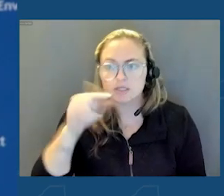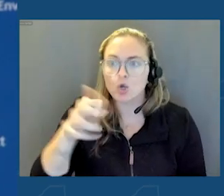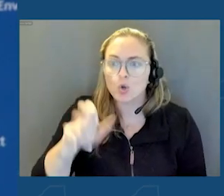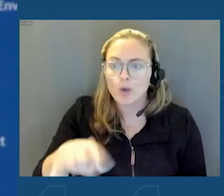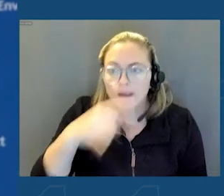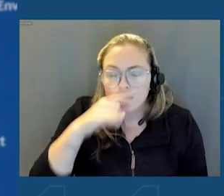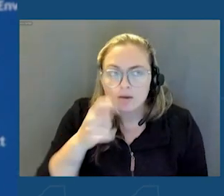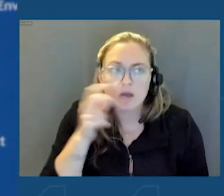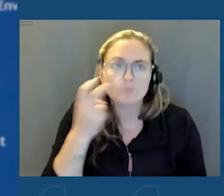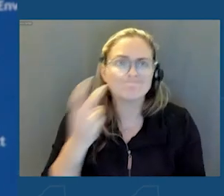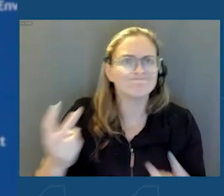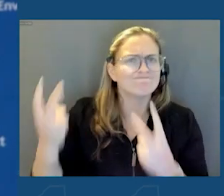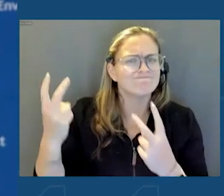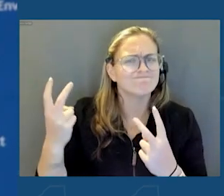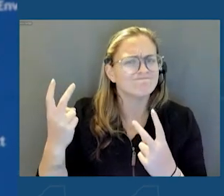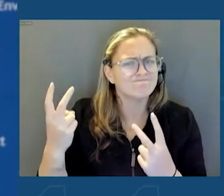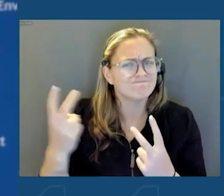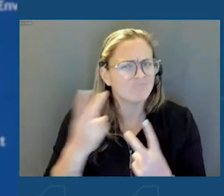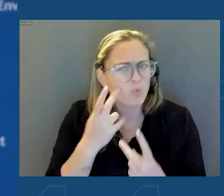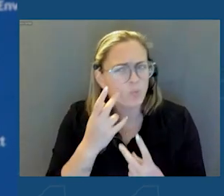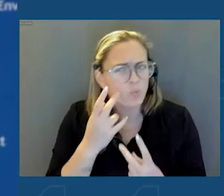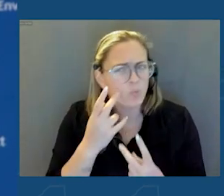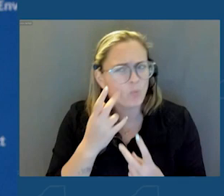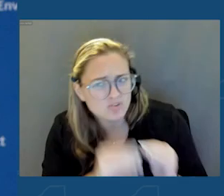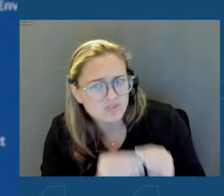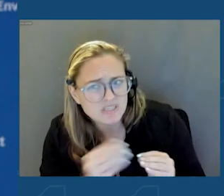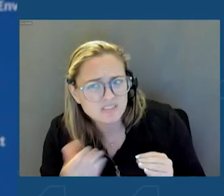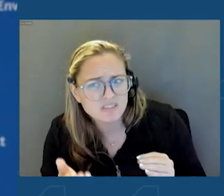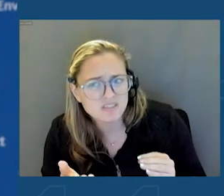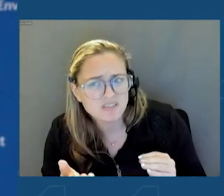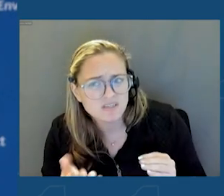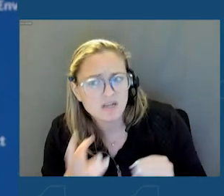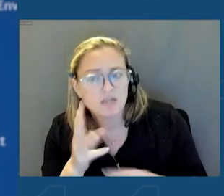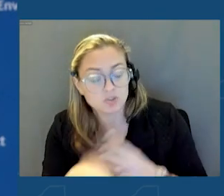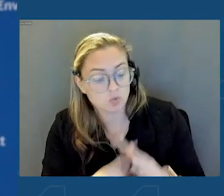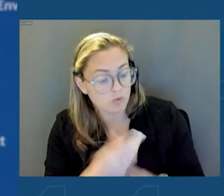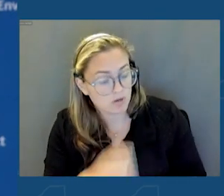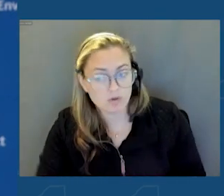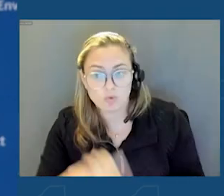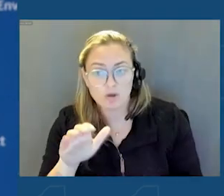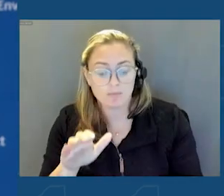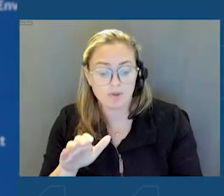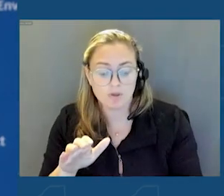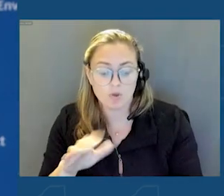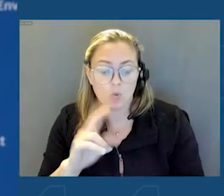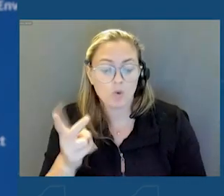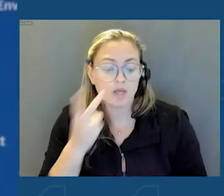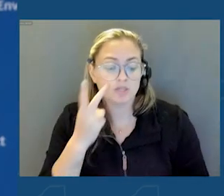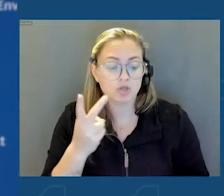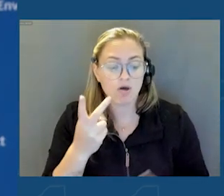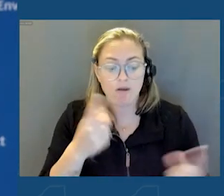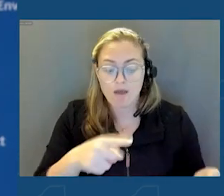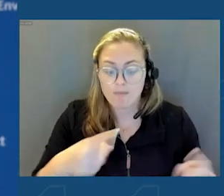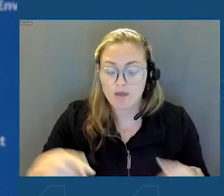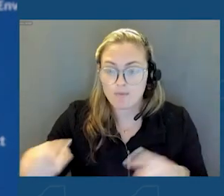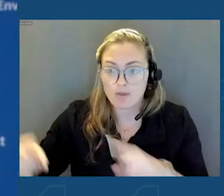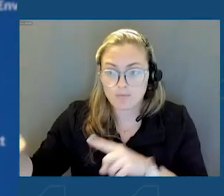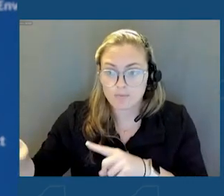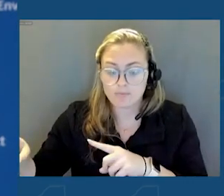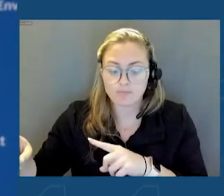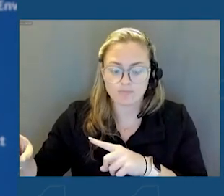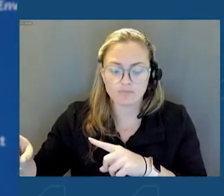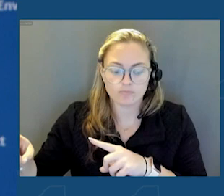say, why didn't you do something about this? That's the world I grew up in. When I saw all that pollution, growing up, we just took it